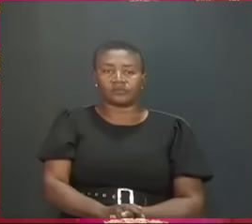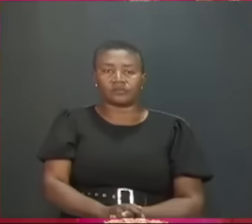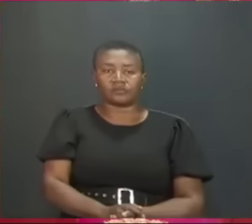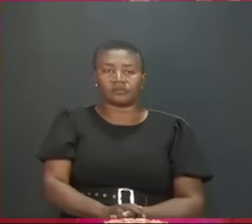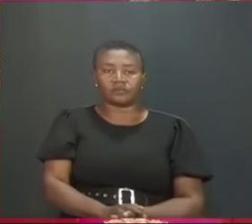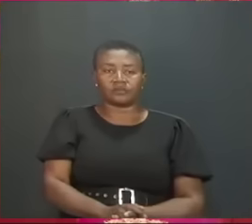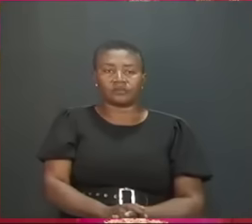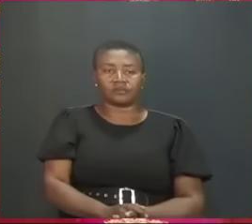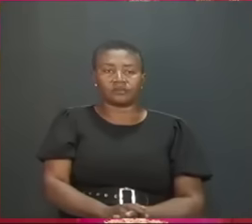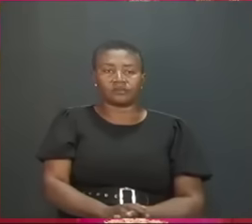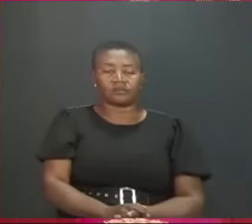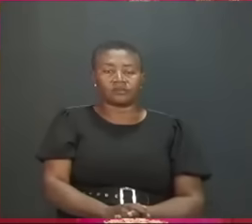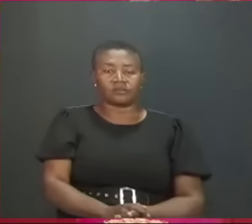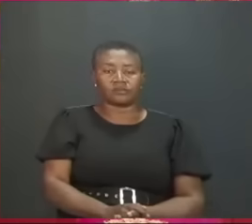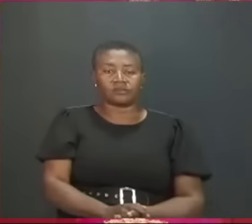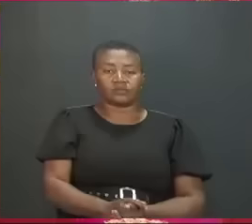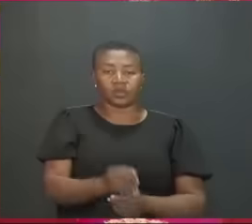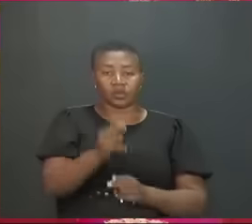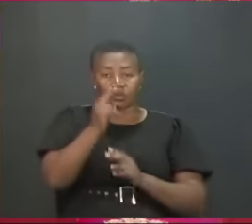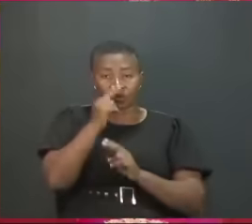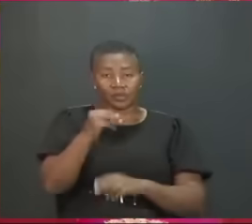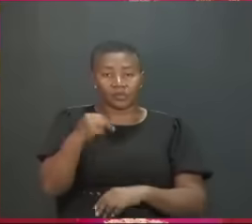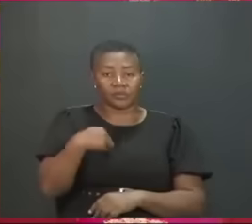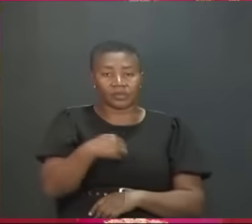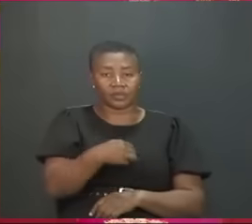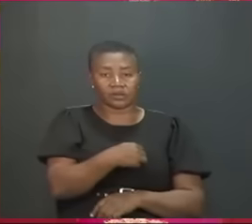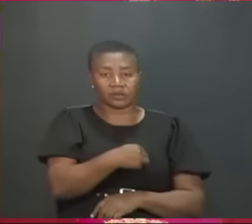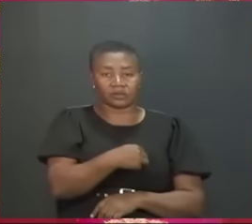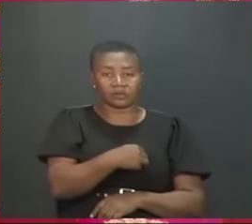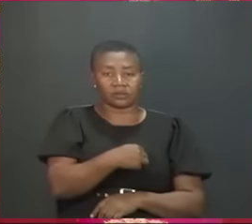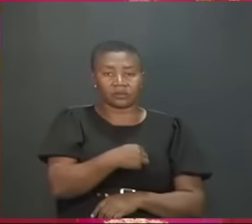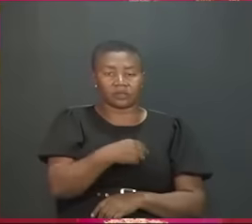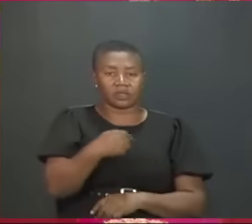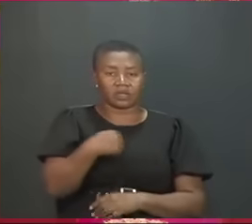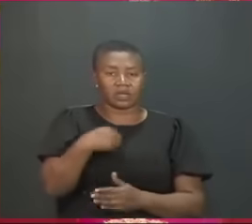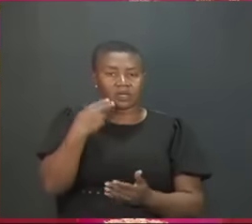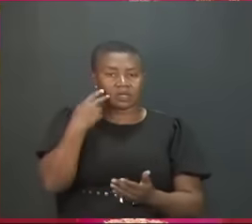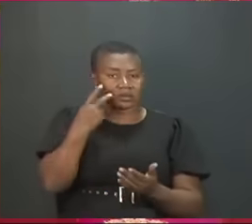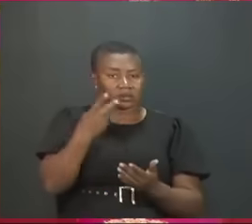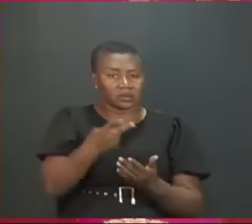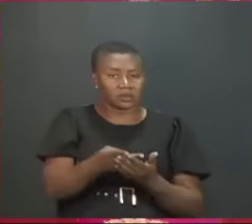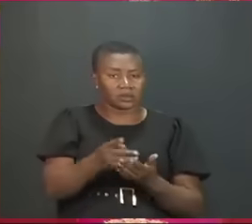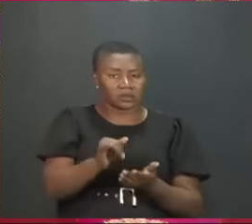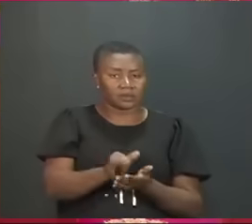Honorable members, on the order paper, I see that